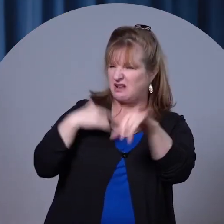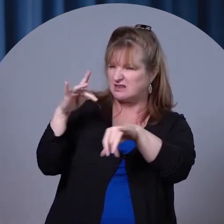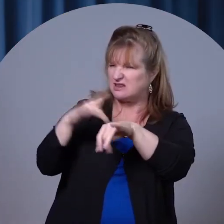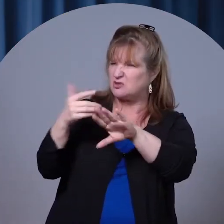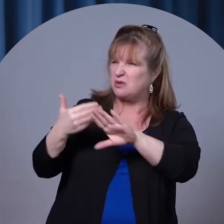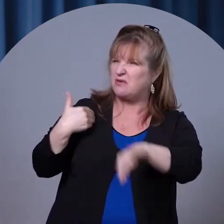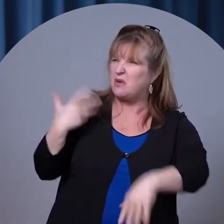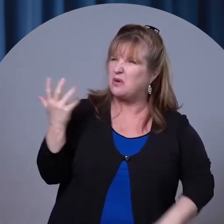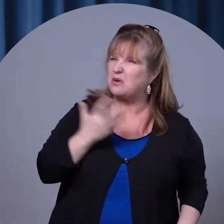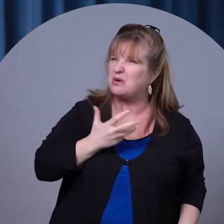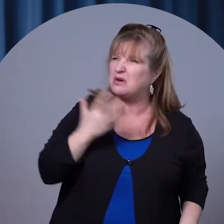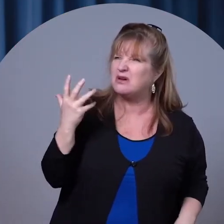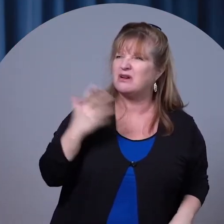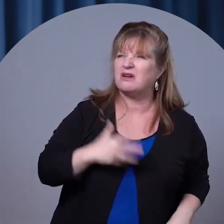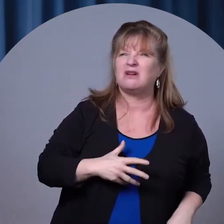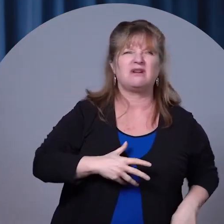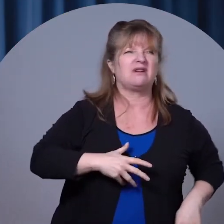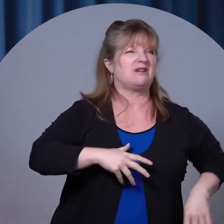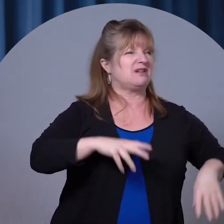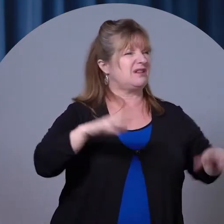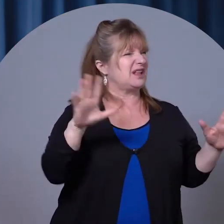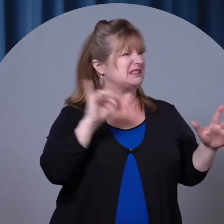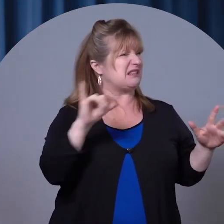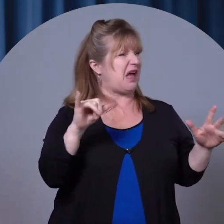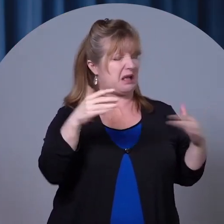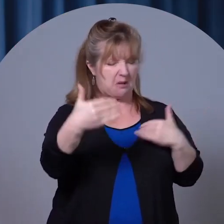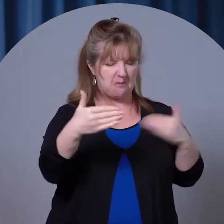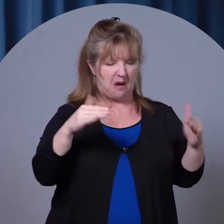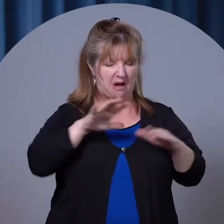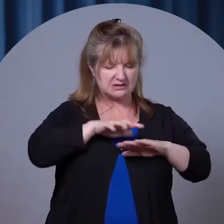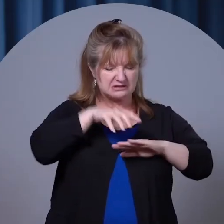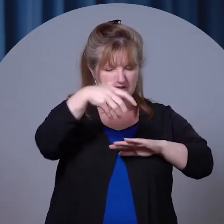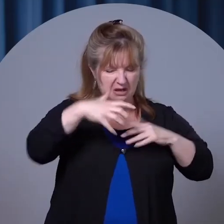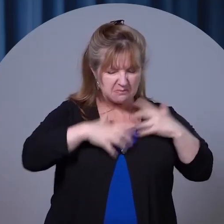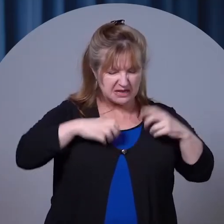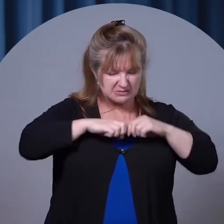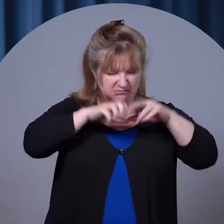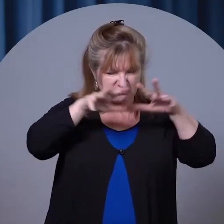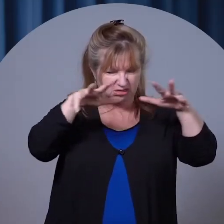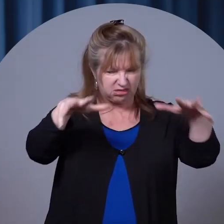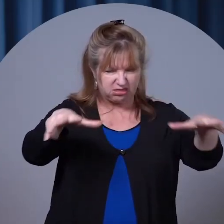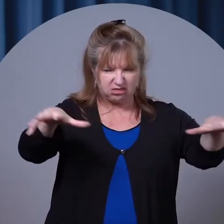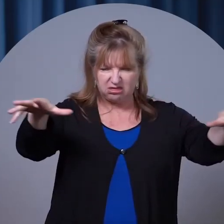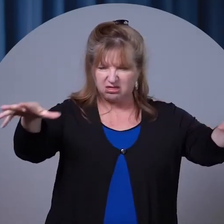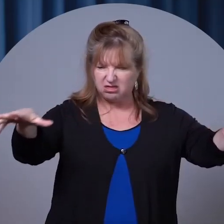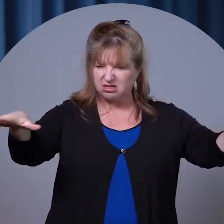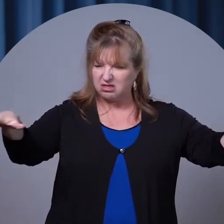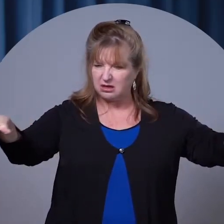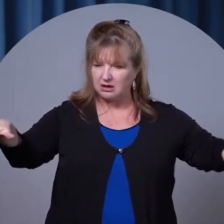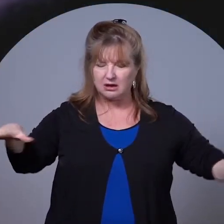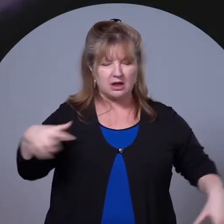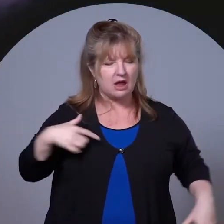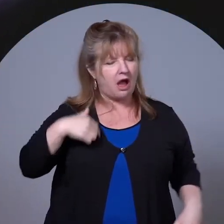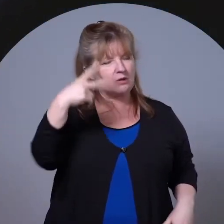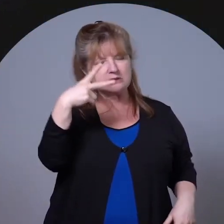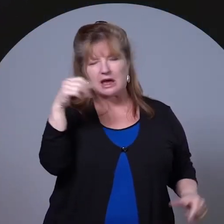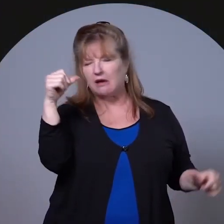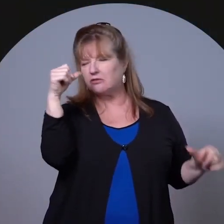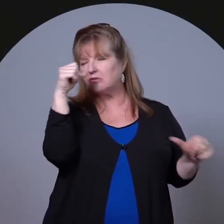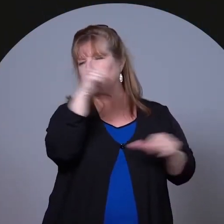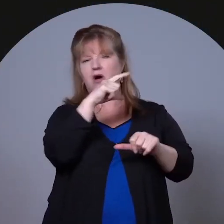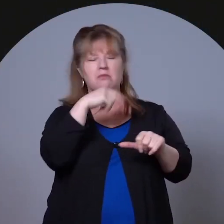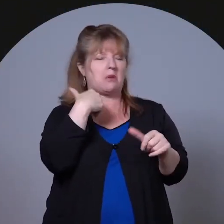is my ninth book, my seventh novel. I'm going to read a little bit from it, but first I'm going to tell you a little bit about The Cold Millions,